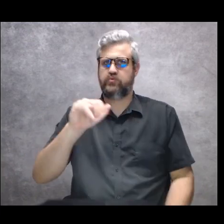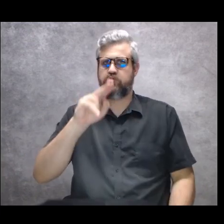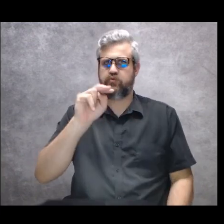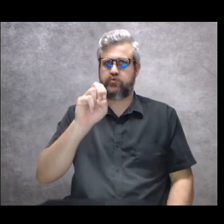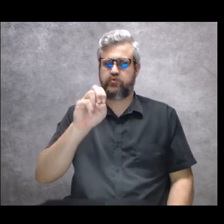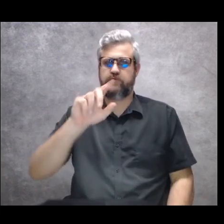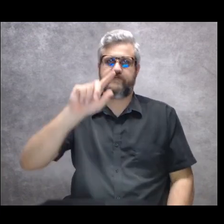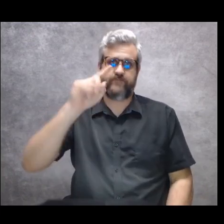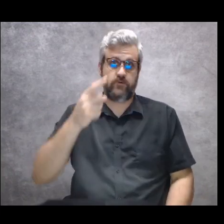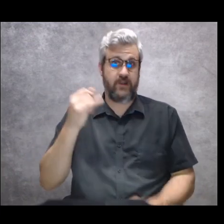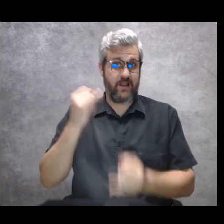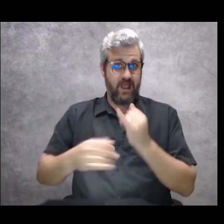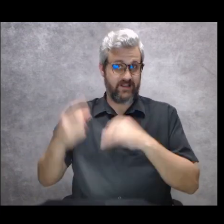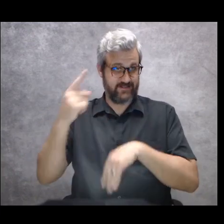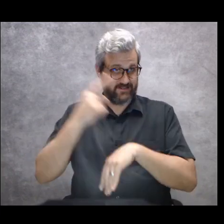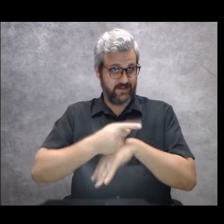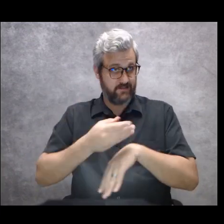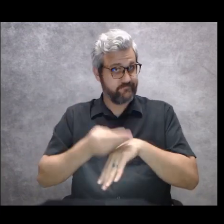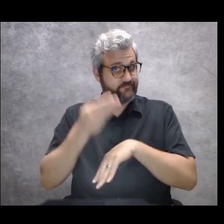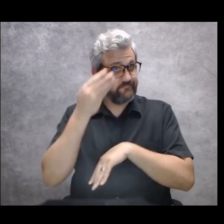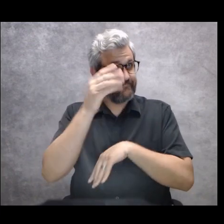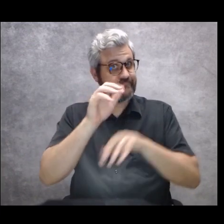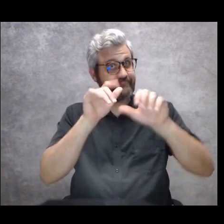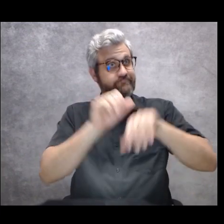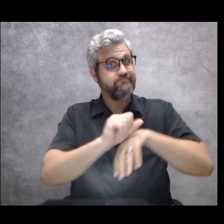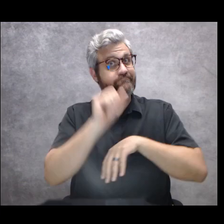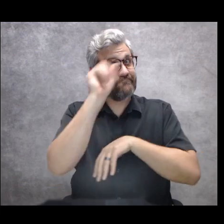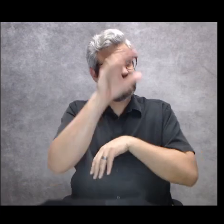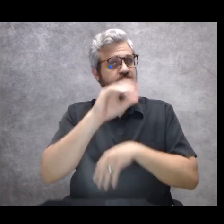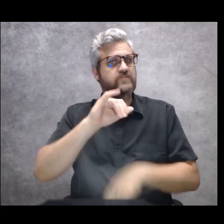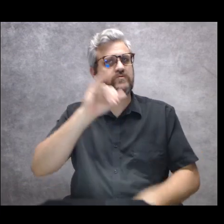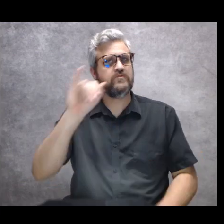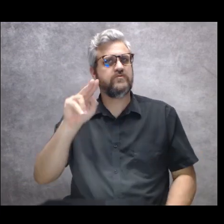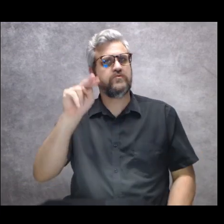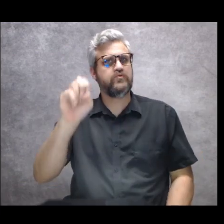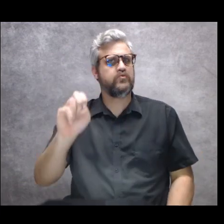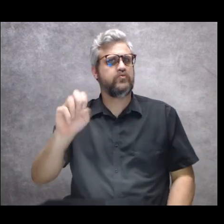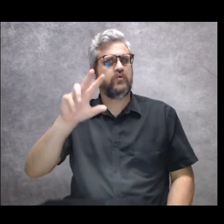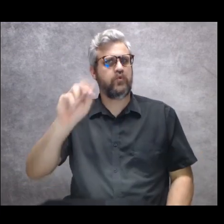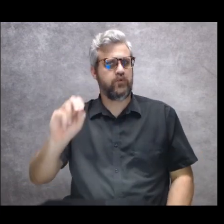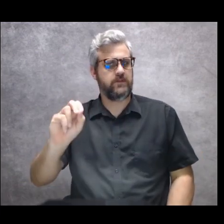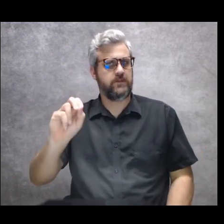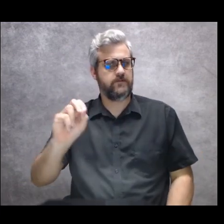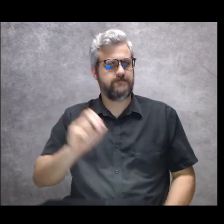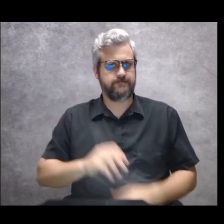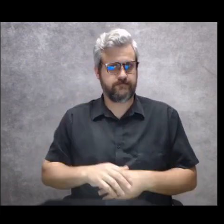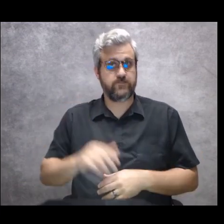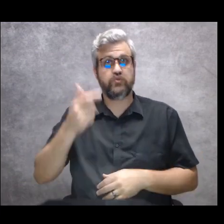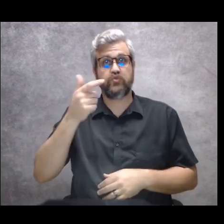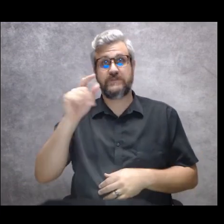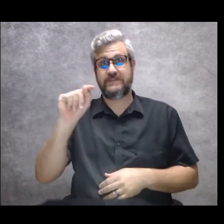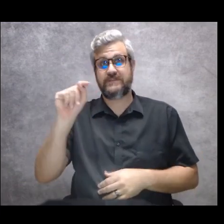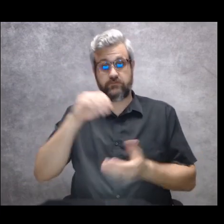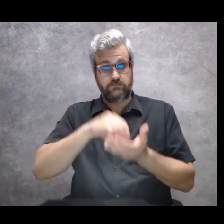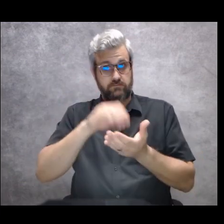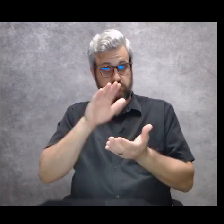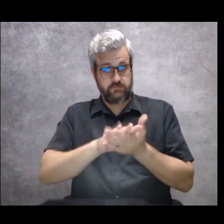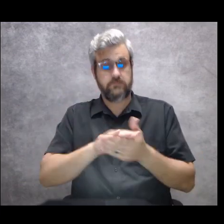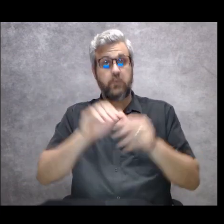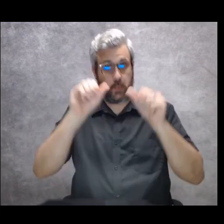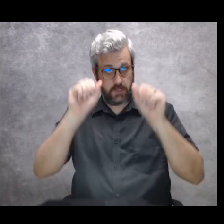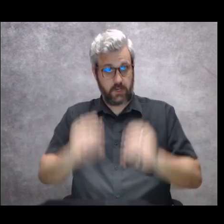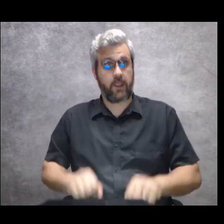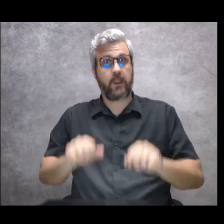to enter GT records for the school report card is June the 30th. GT records can be